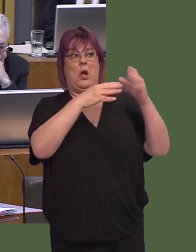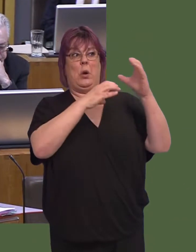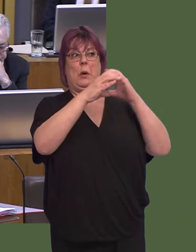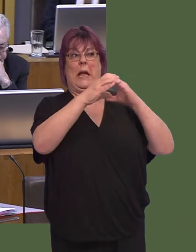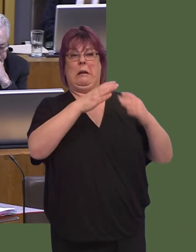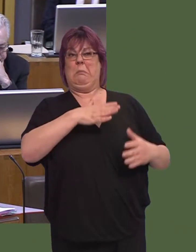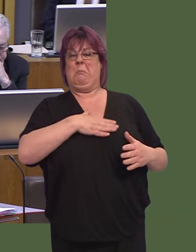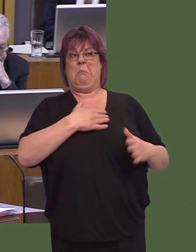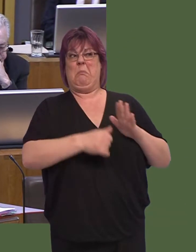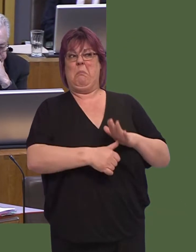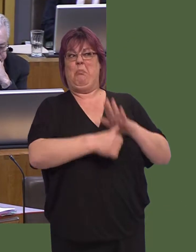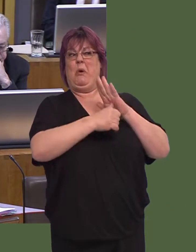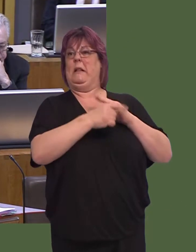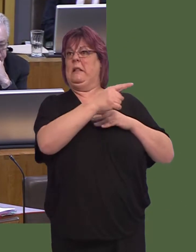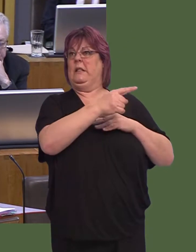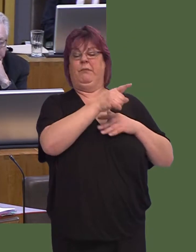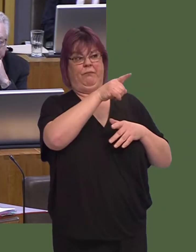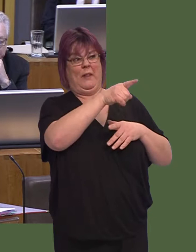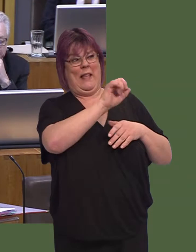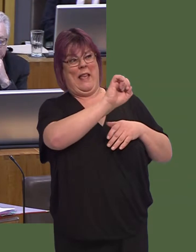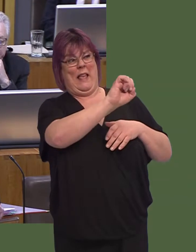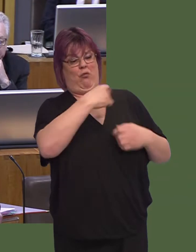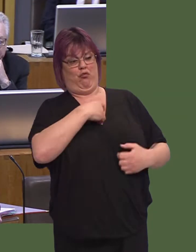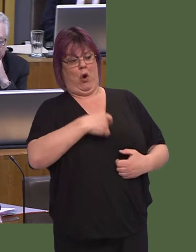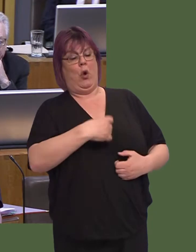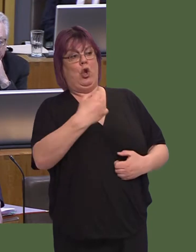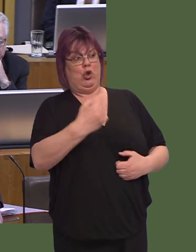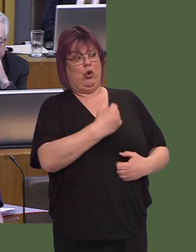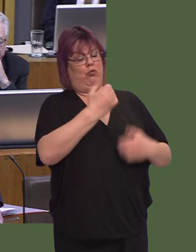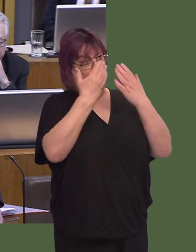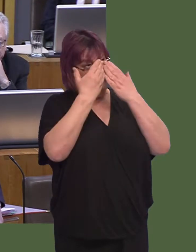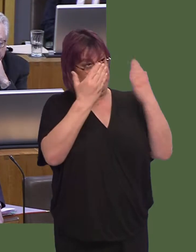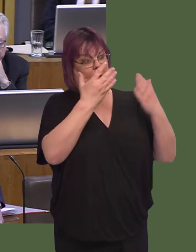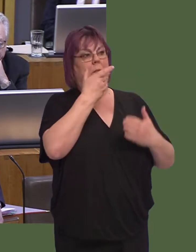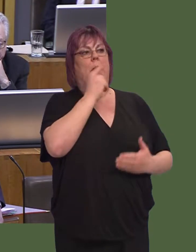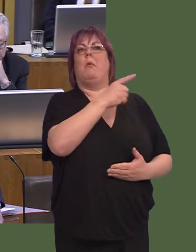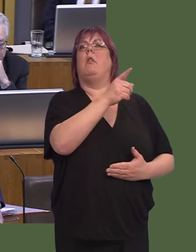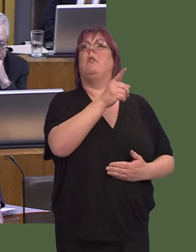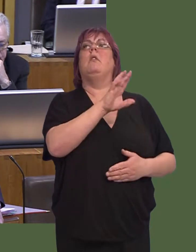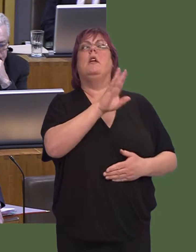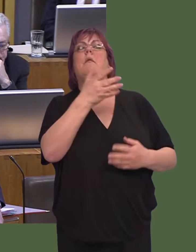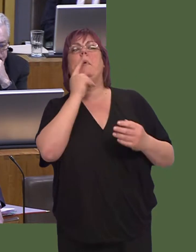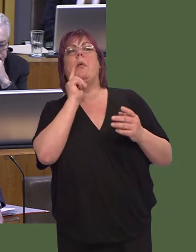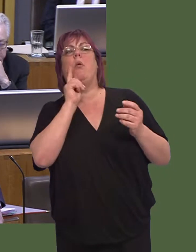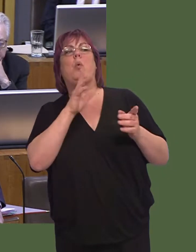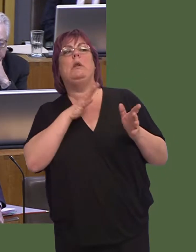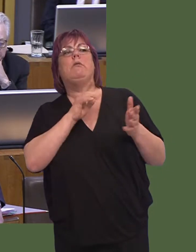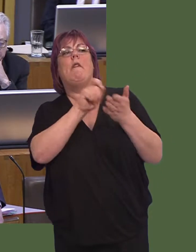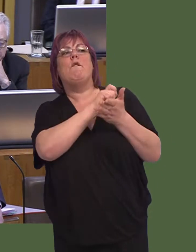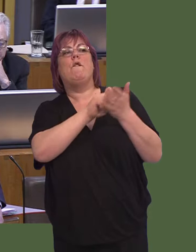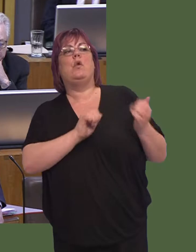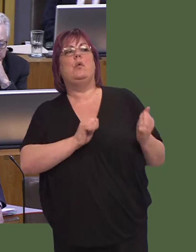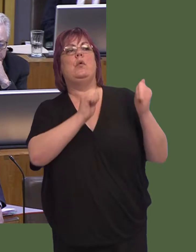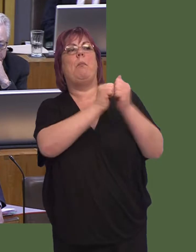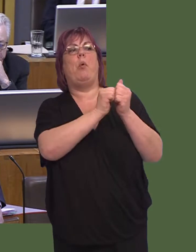is the office of the presidency of the United States of America is one that should command respect even amongst those who did not vote for the current president, and I'm not